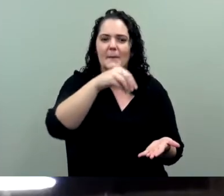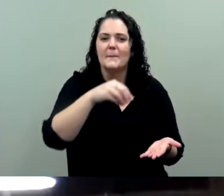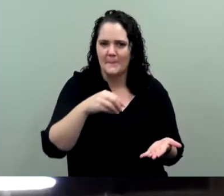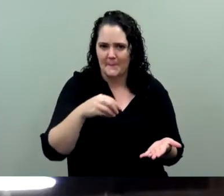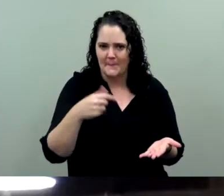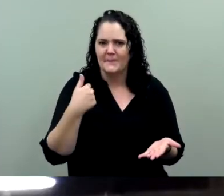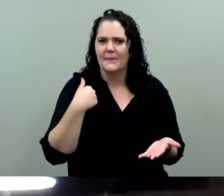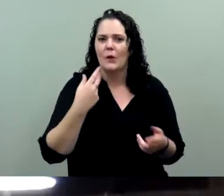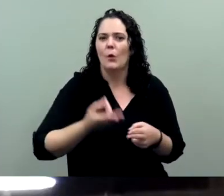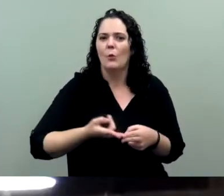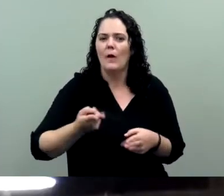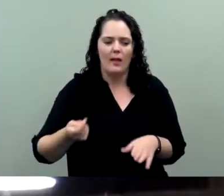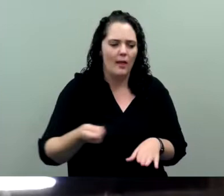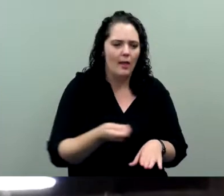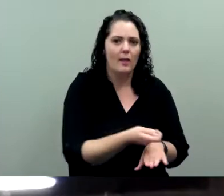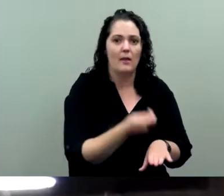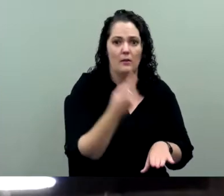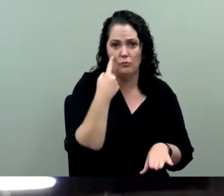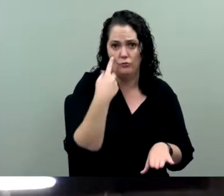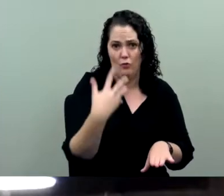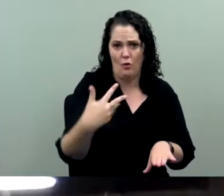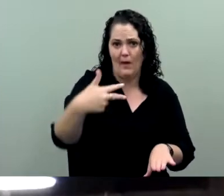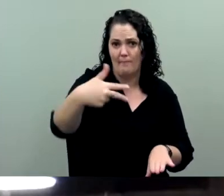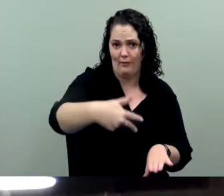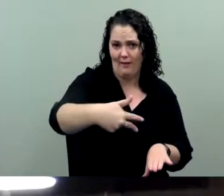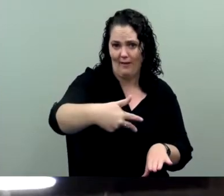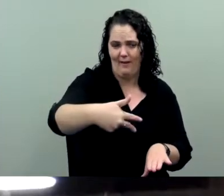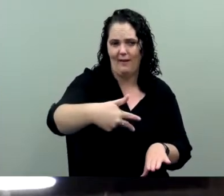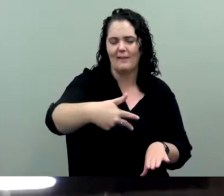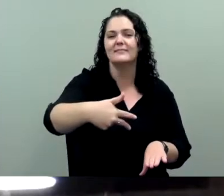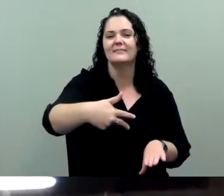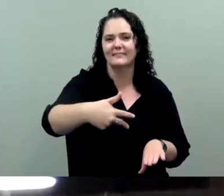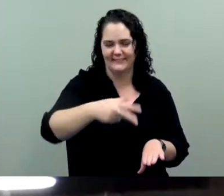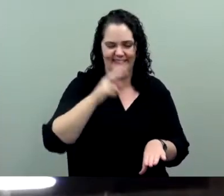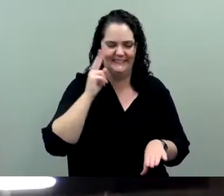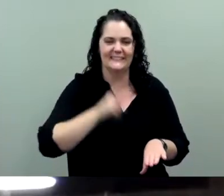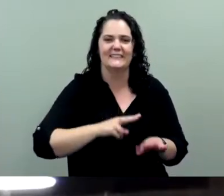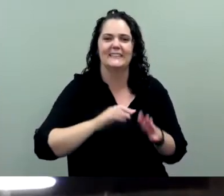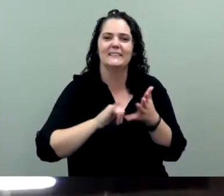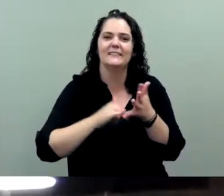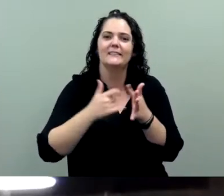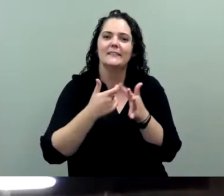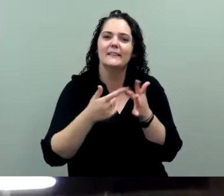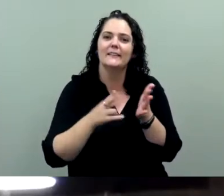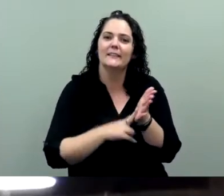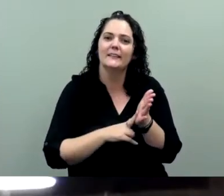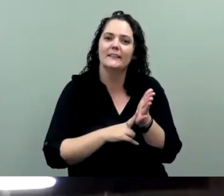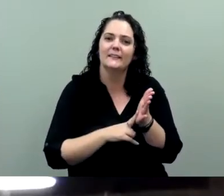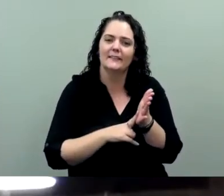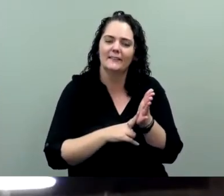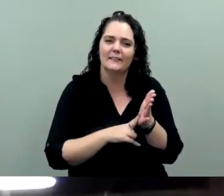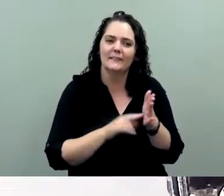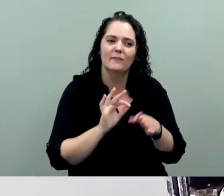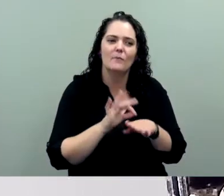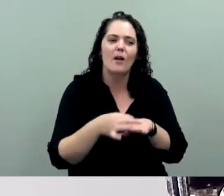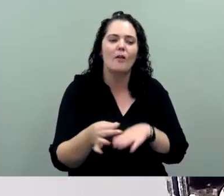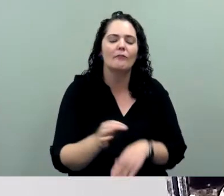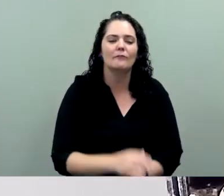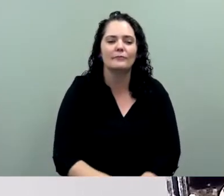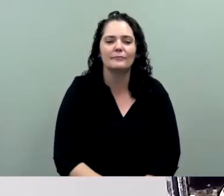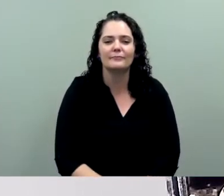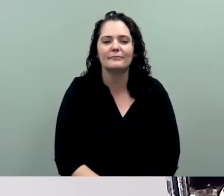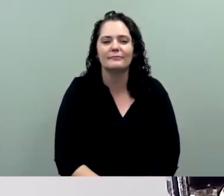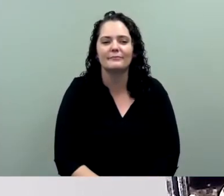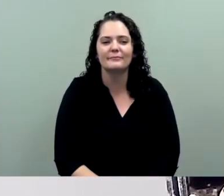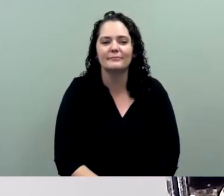you how the avocado how the skins are starting to come off. Let's switch cameras.